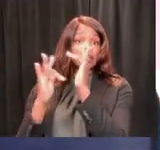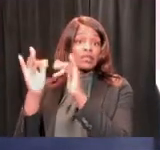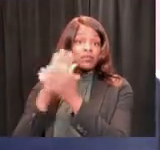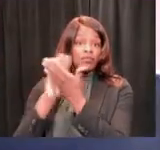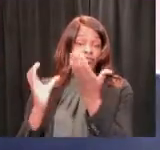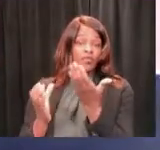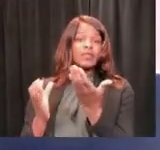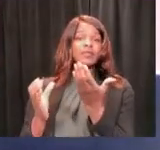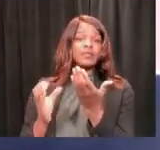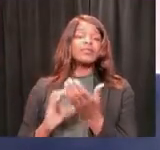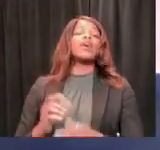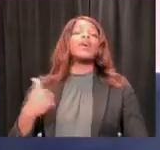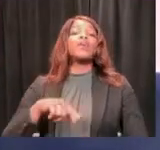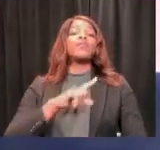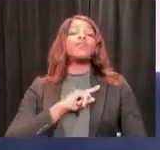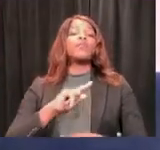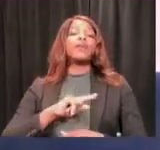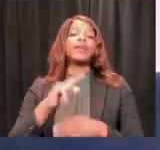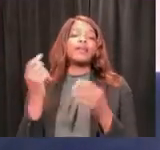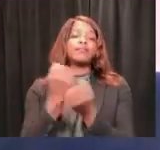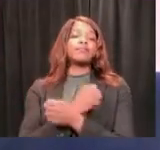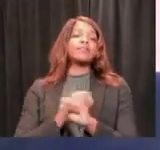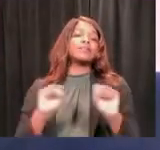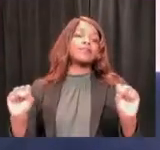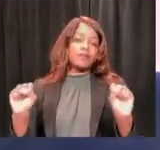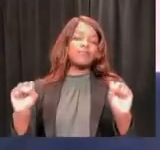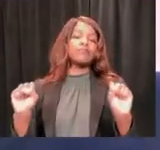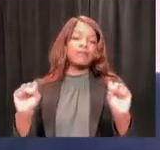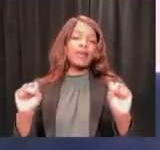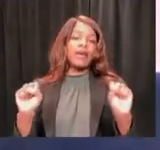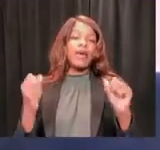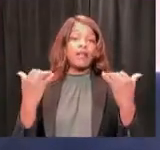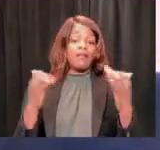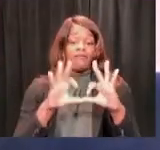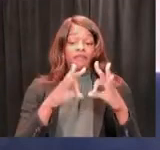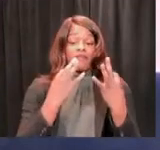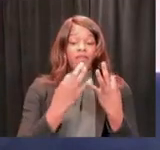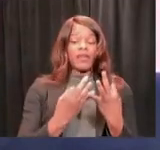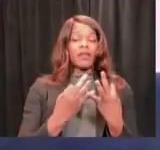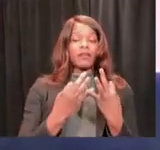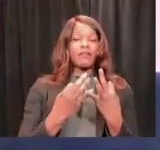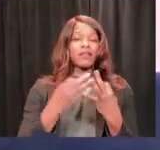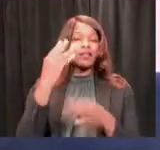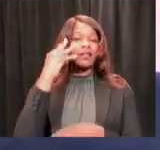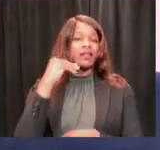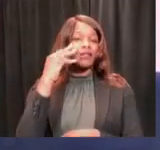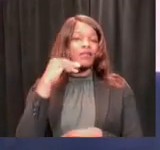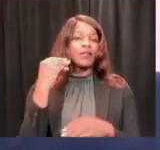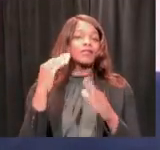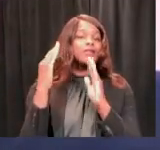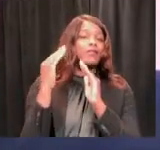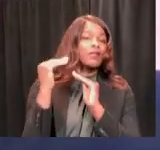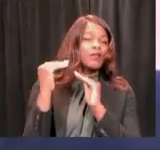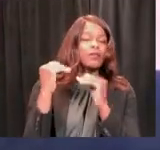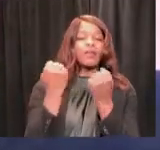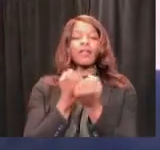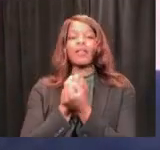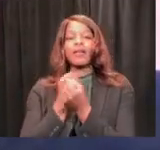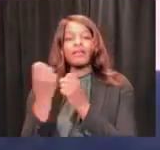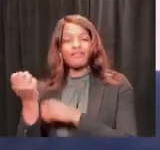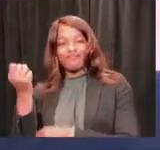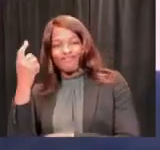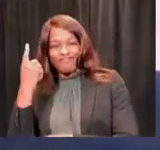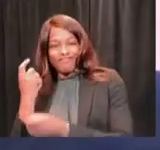we then can be redeemed and find families that are birthed in hope and love and understanding